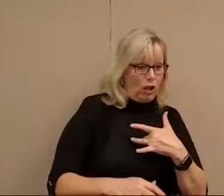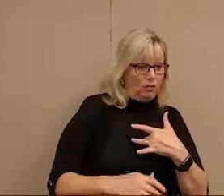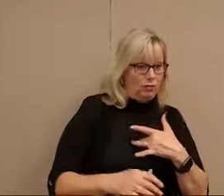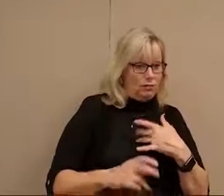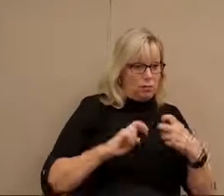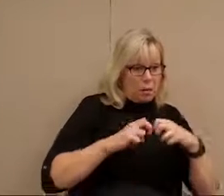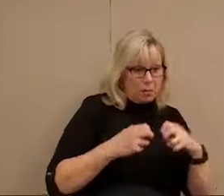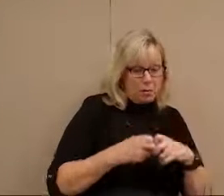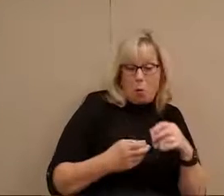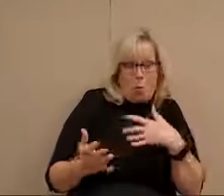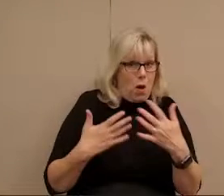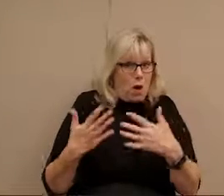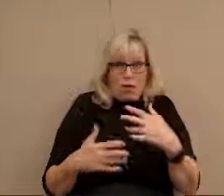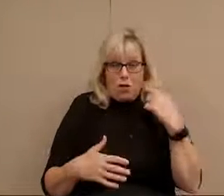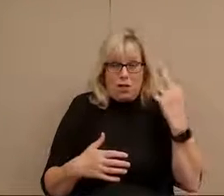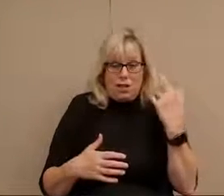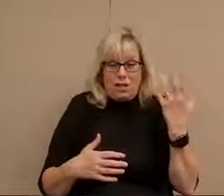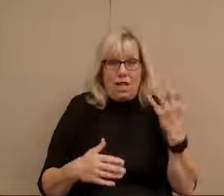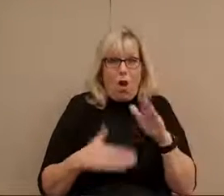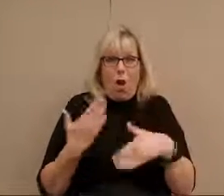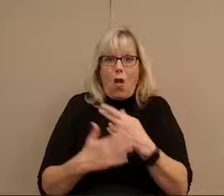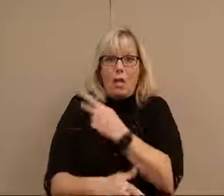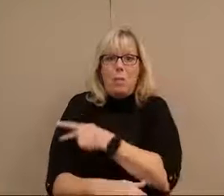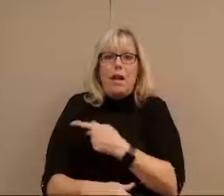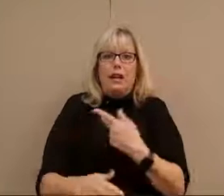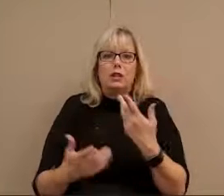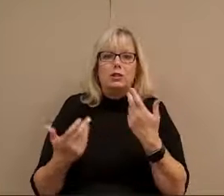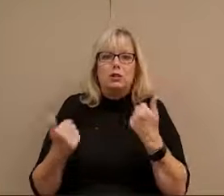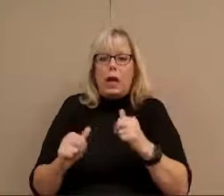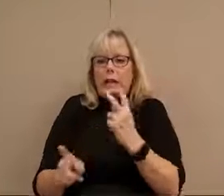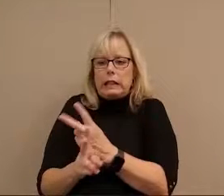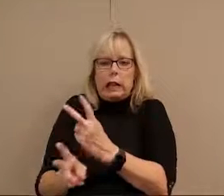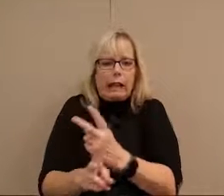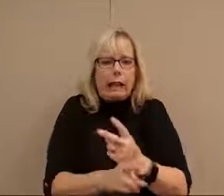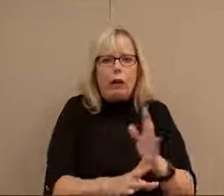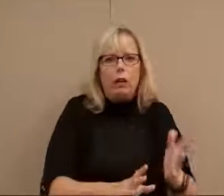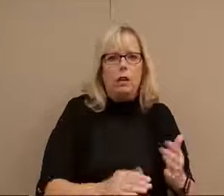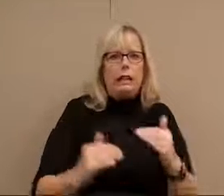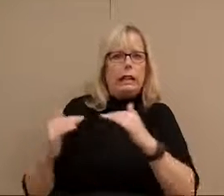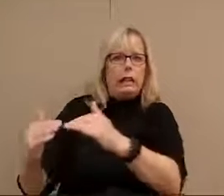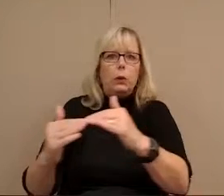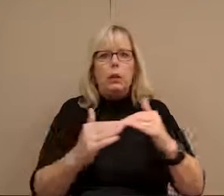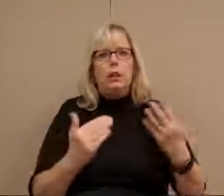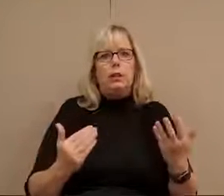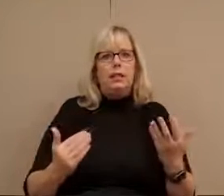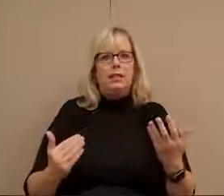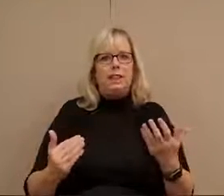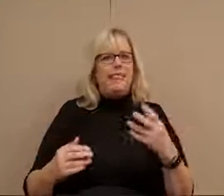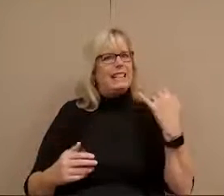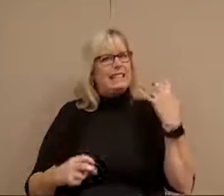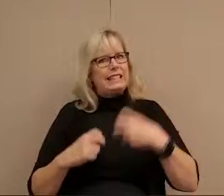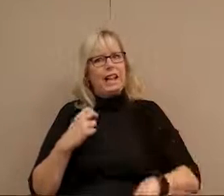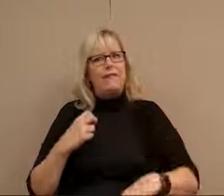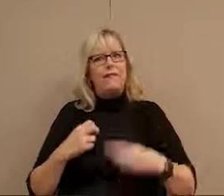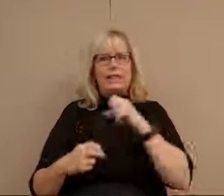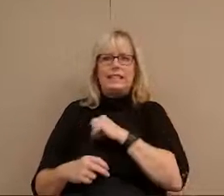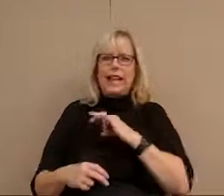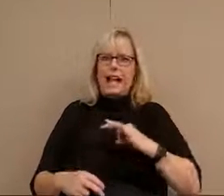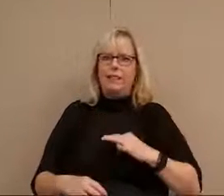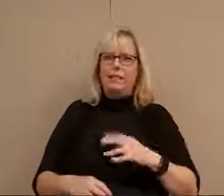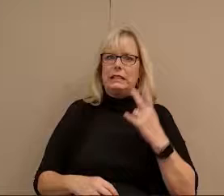condition or whatever it may be, all the patients, you're trying to take care of them equally, but that's got to be tough for the